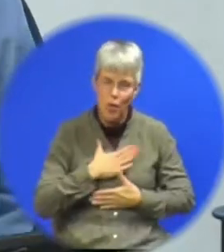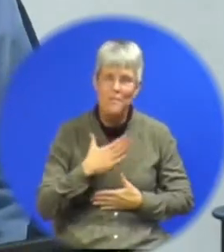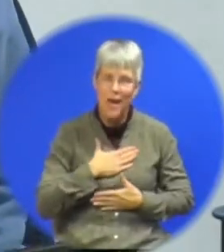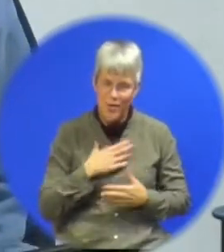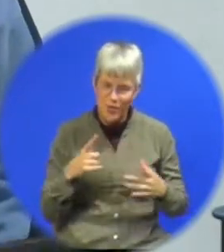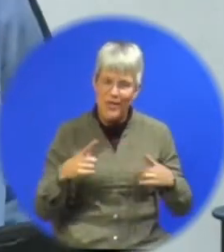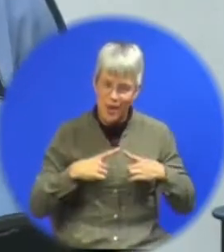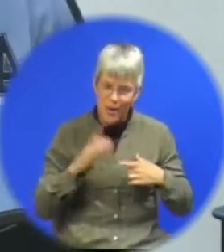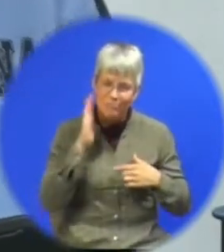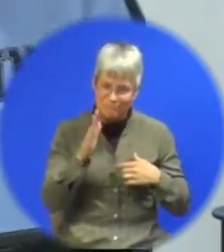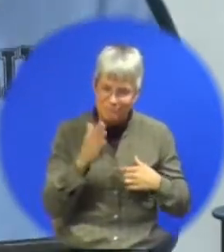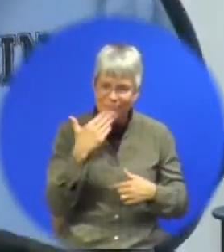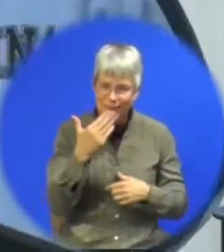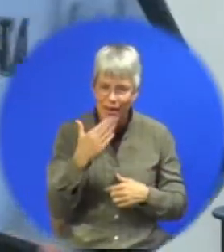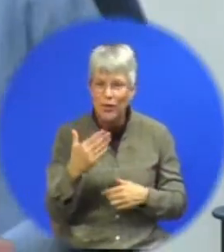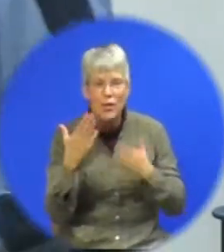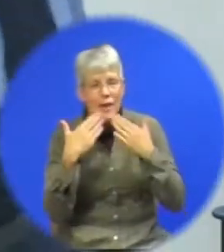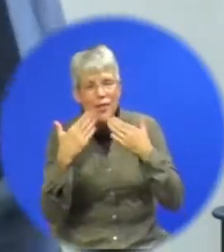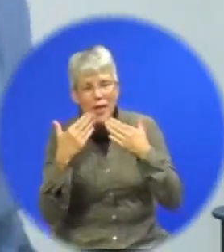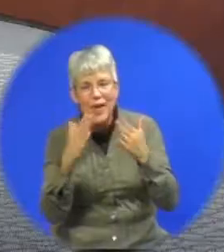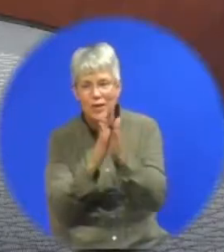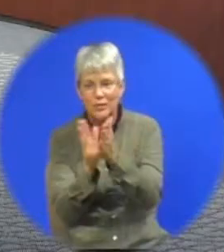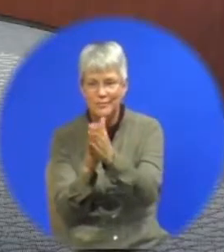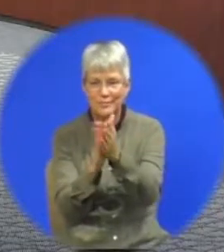Enjoy your Thank you so much. Thank you.